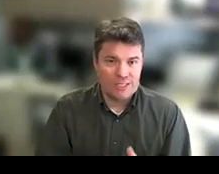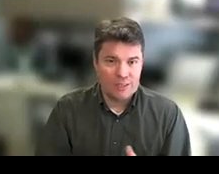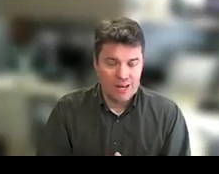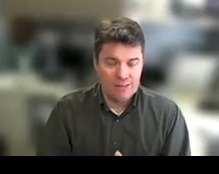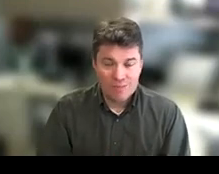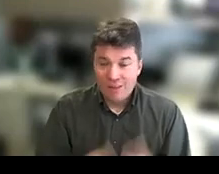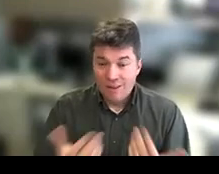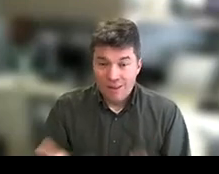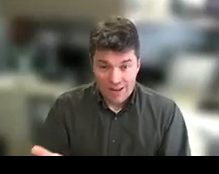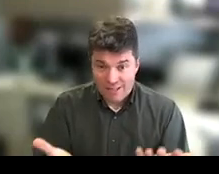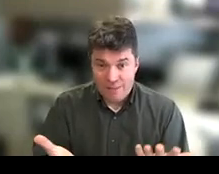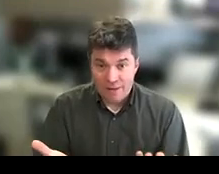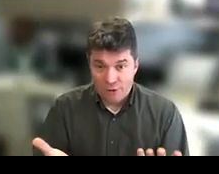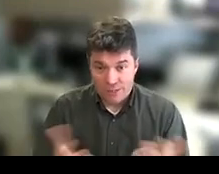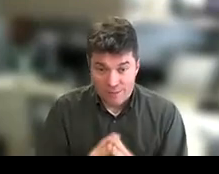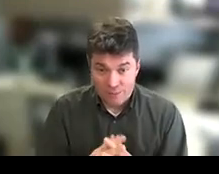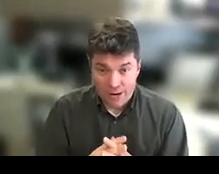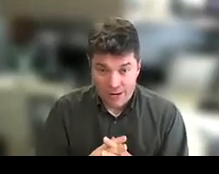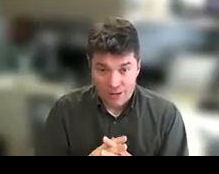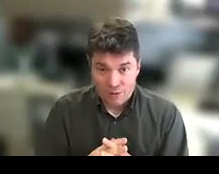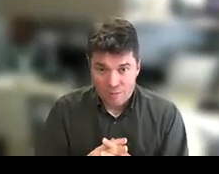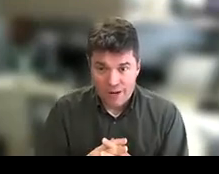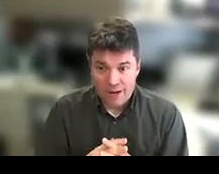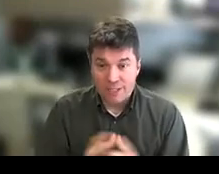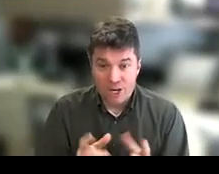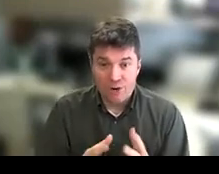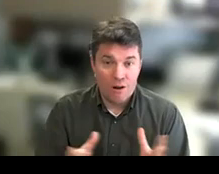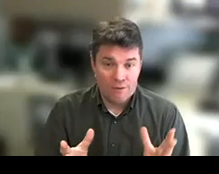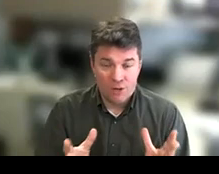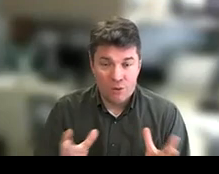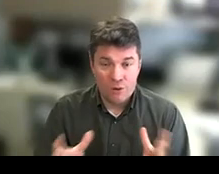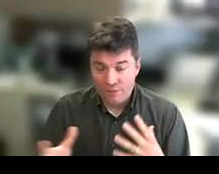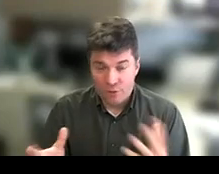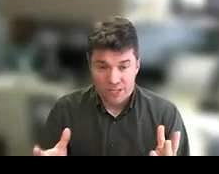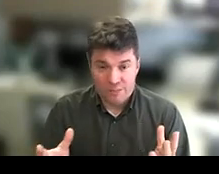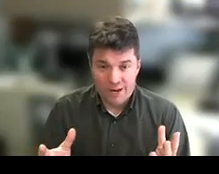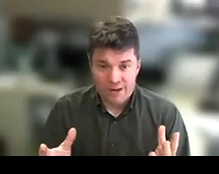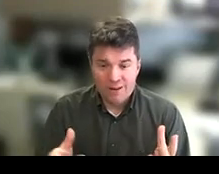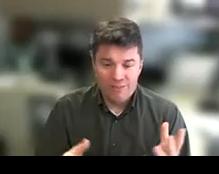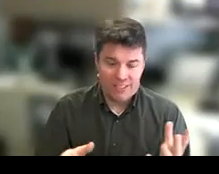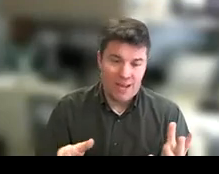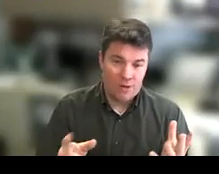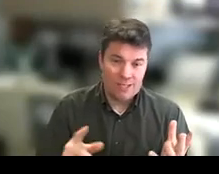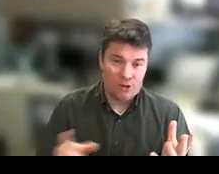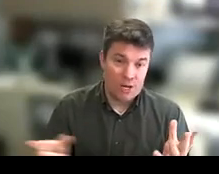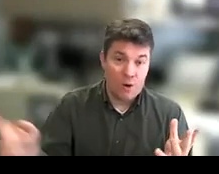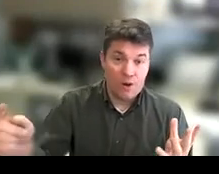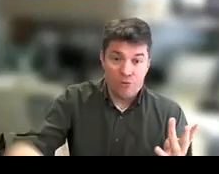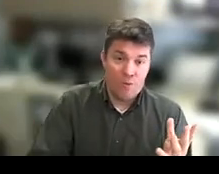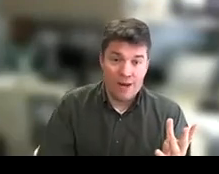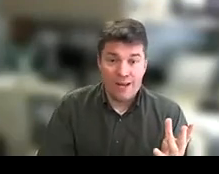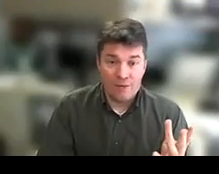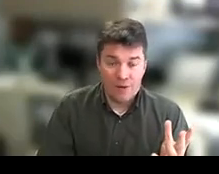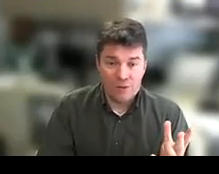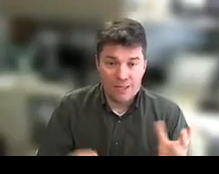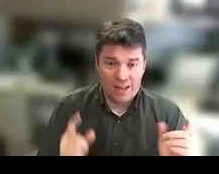to hear and participate. Like this meeting, for example, right now, being able to hear all of you, if you were to speak, the sound is actually